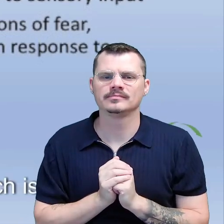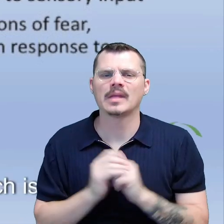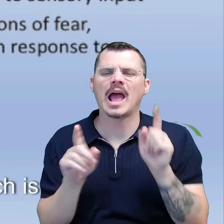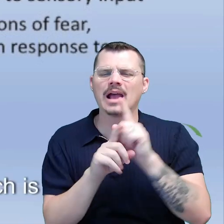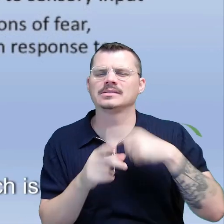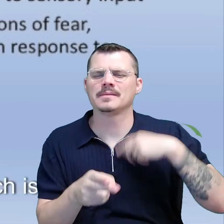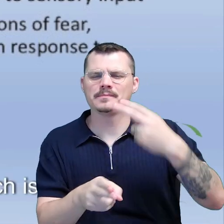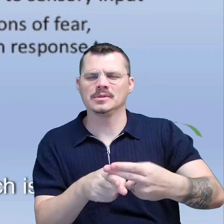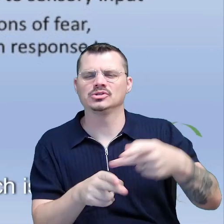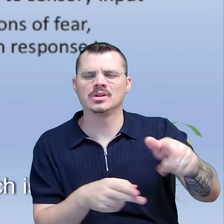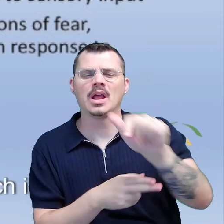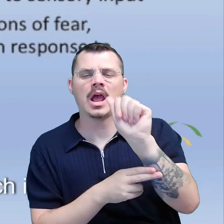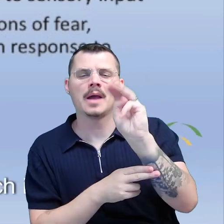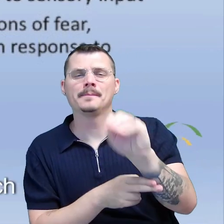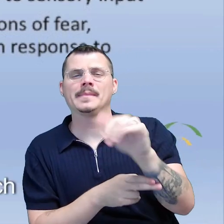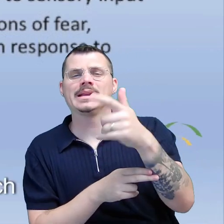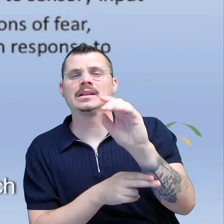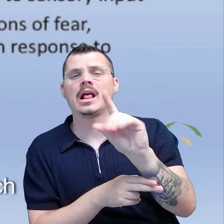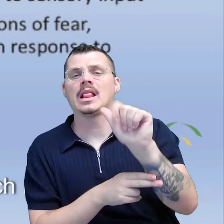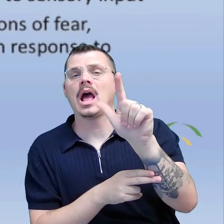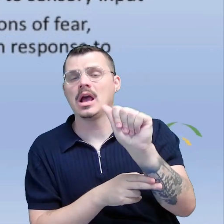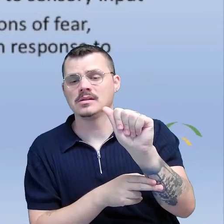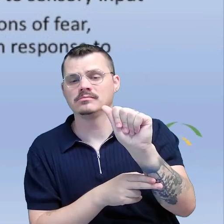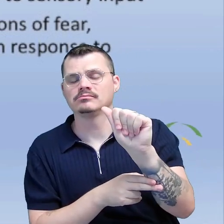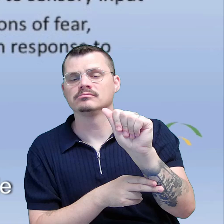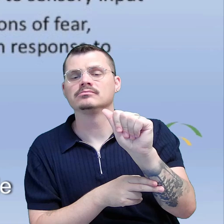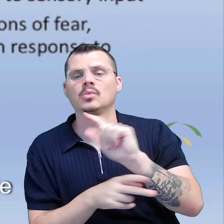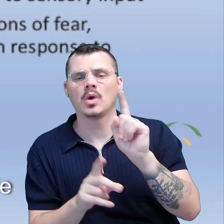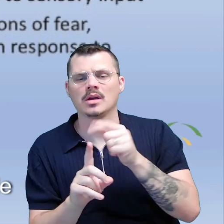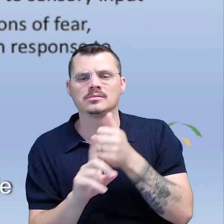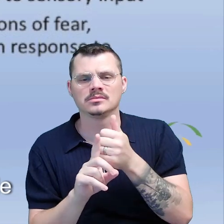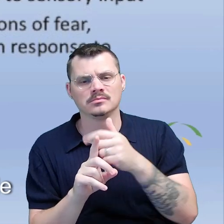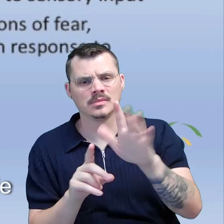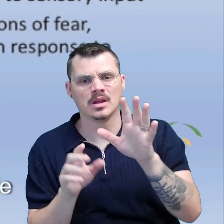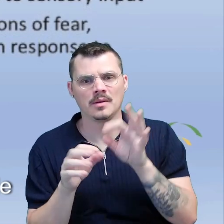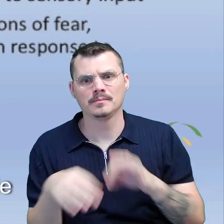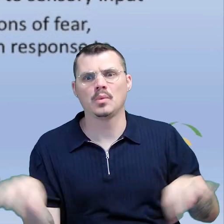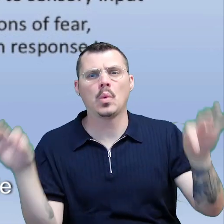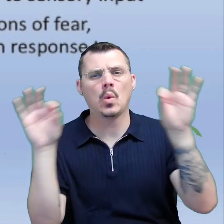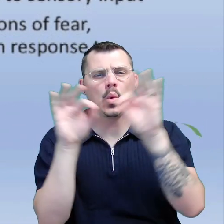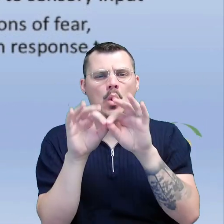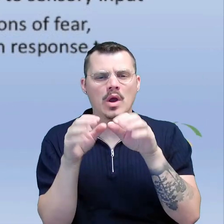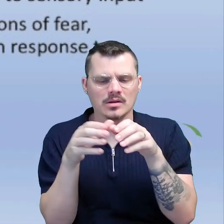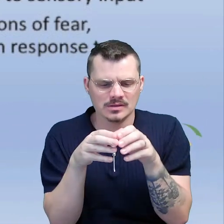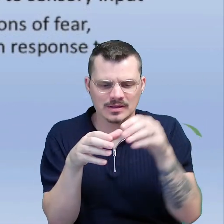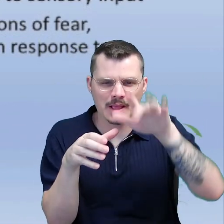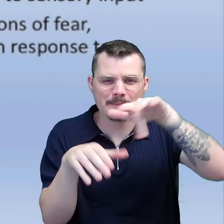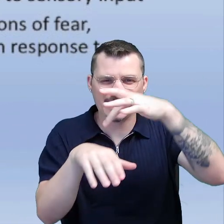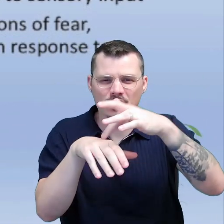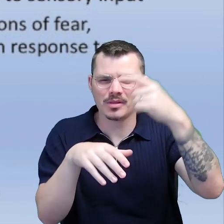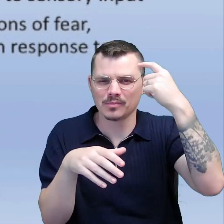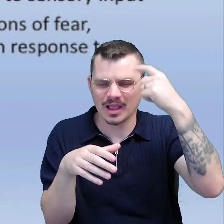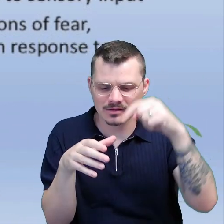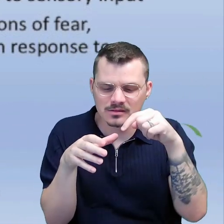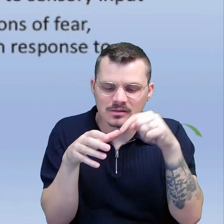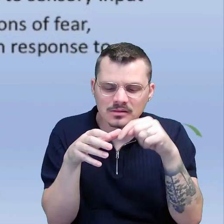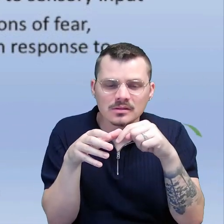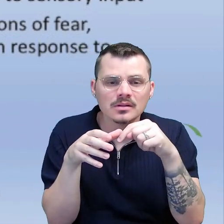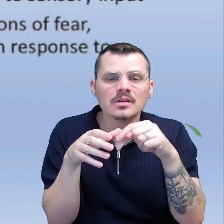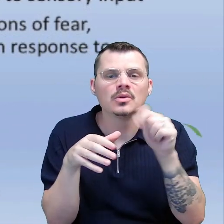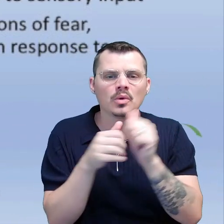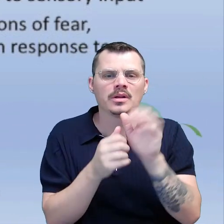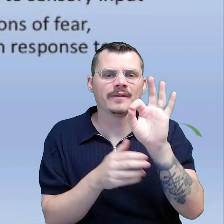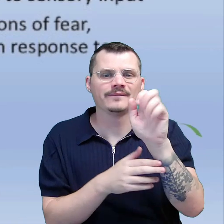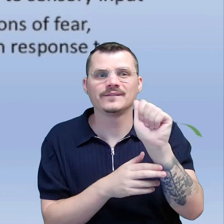As I mentioned before, the amygdala, which is a very important doodad right in the middle of the brain, that has to do